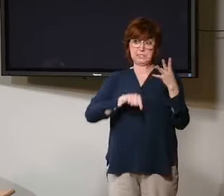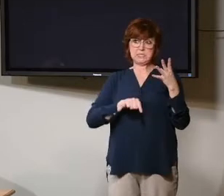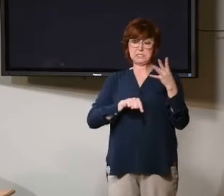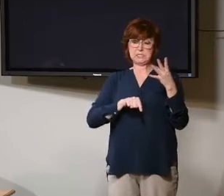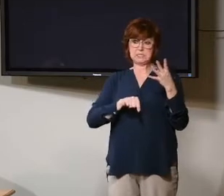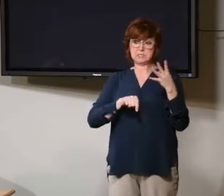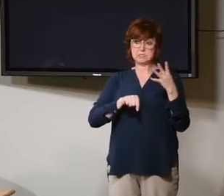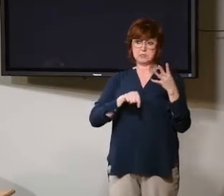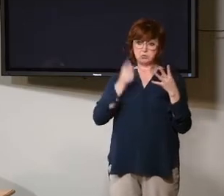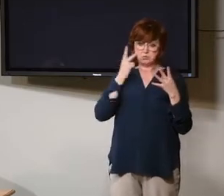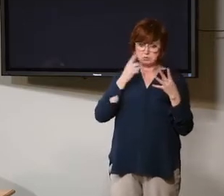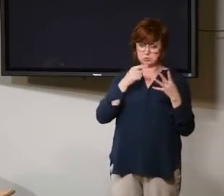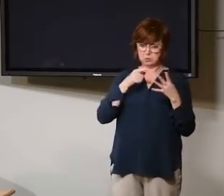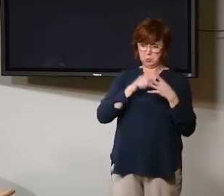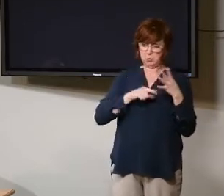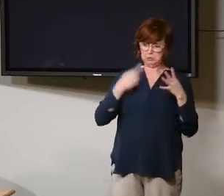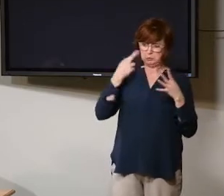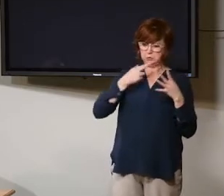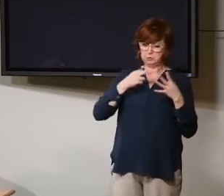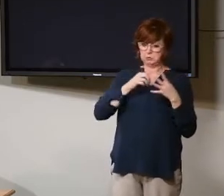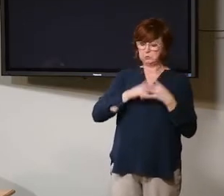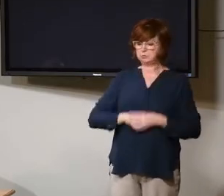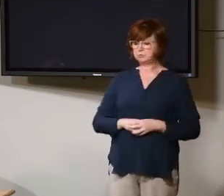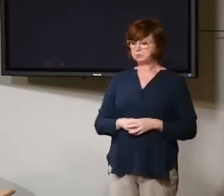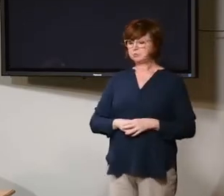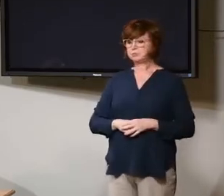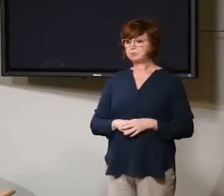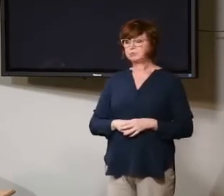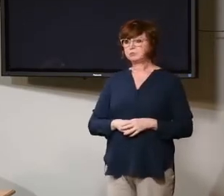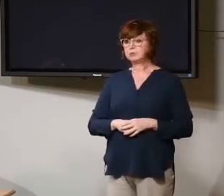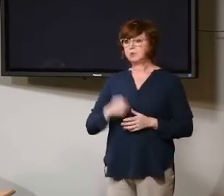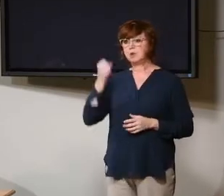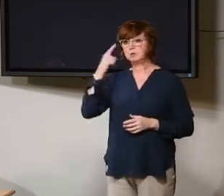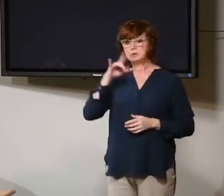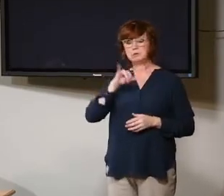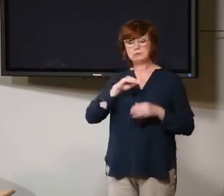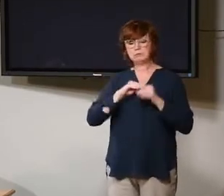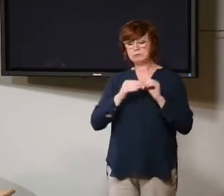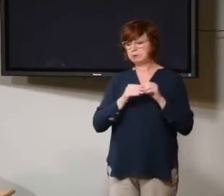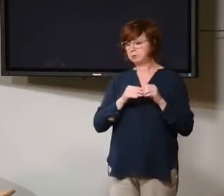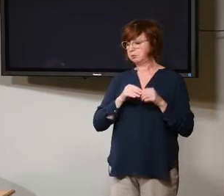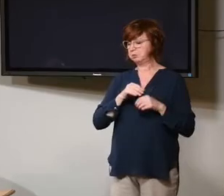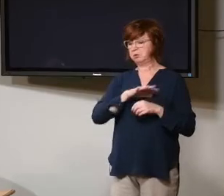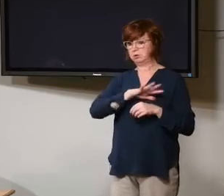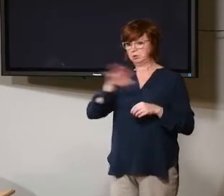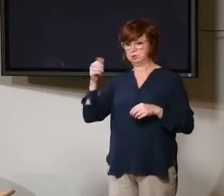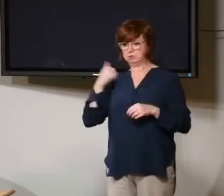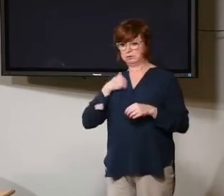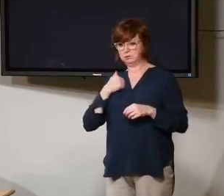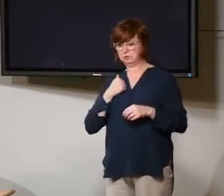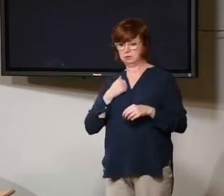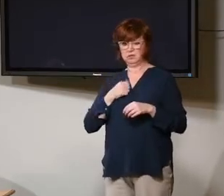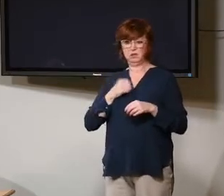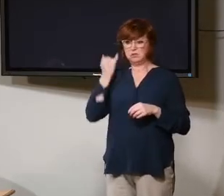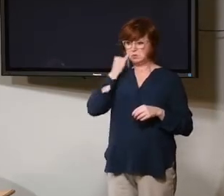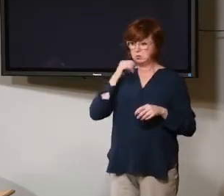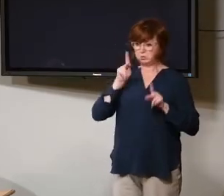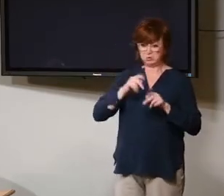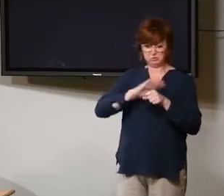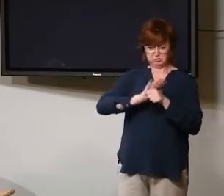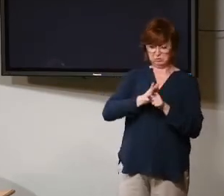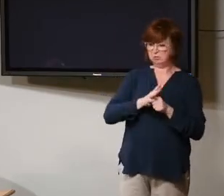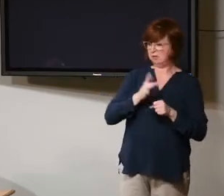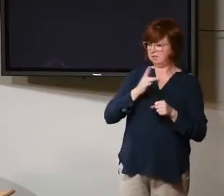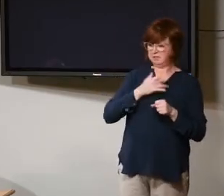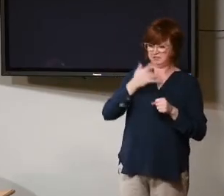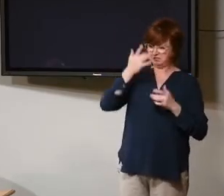because experience from other Canadian jurisdictions has shown that most people have mild symptoms, they do well at home, and after a period of